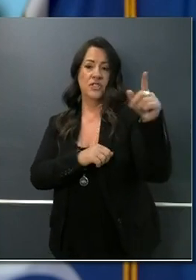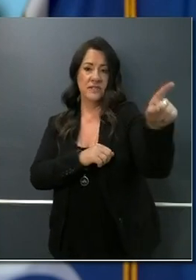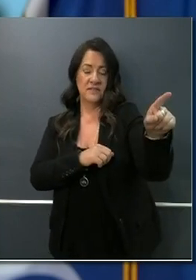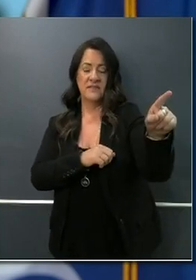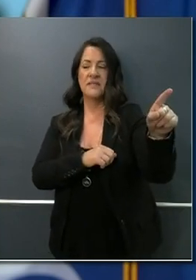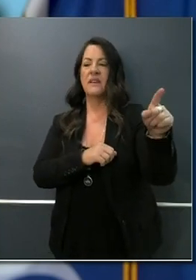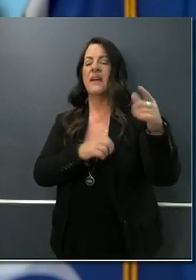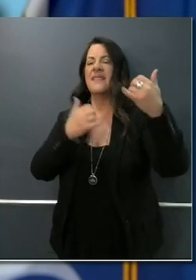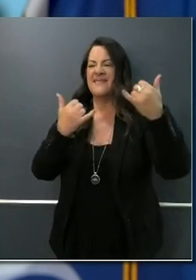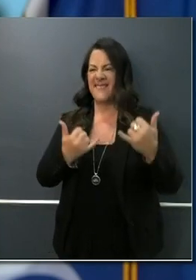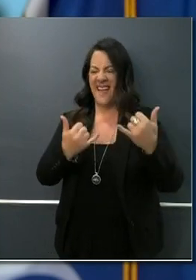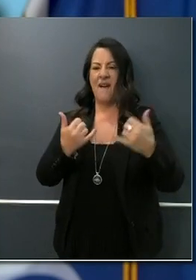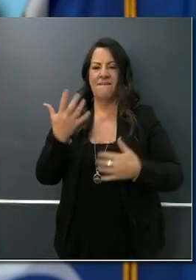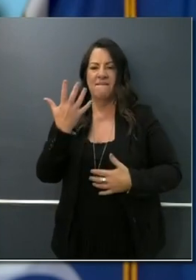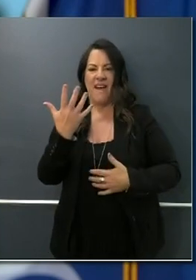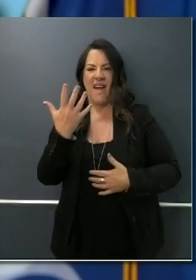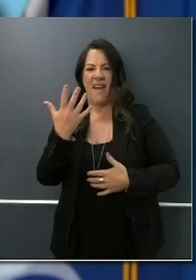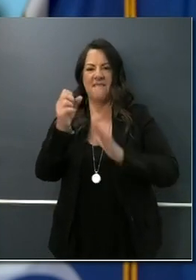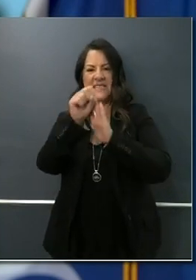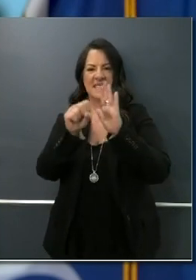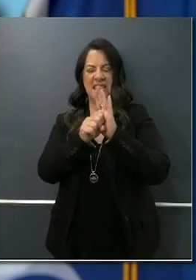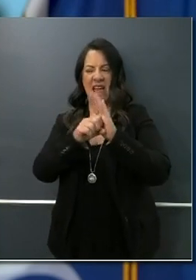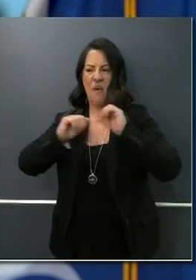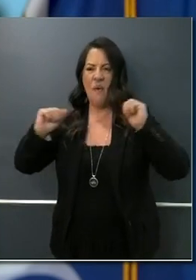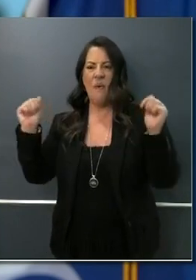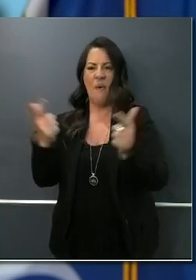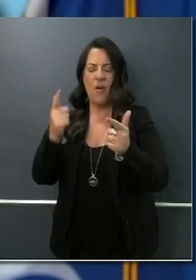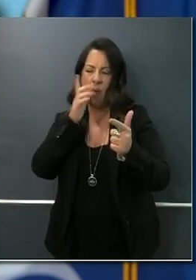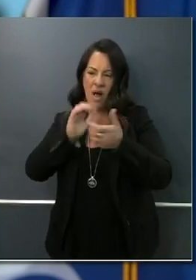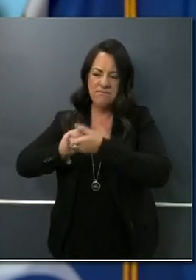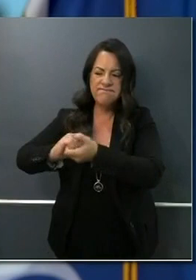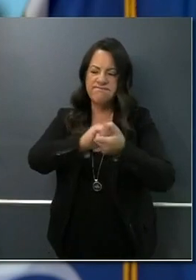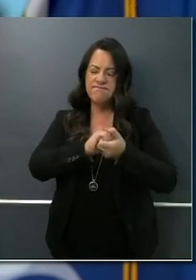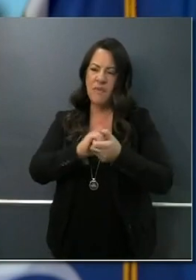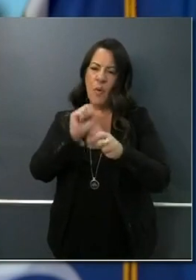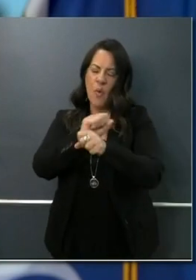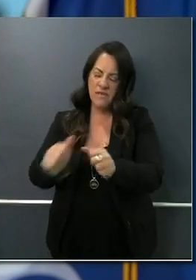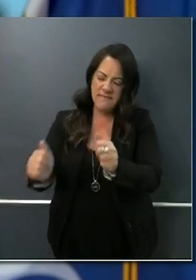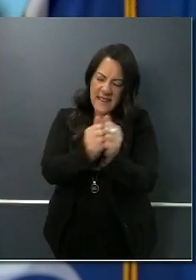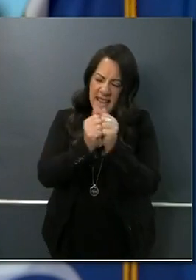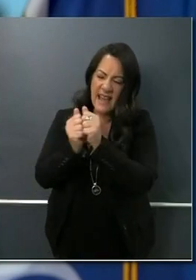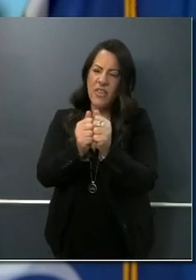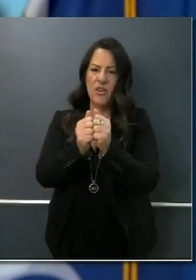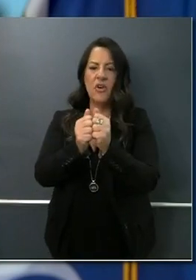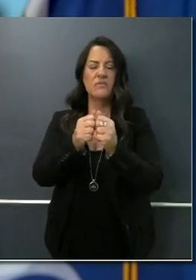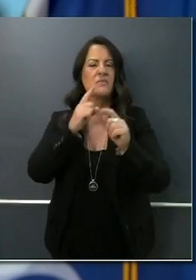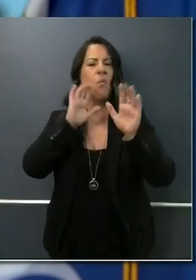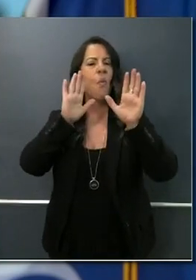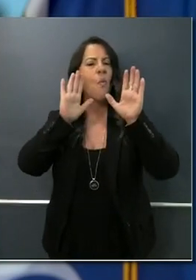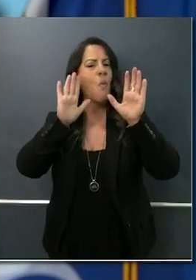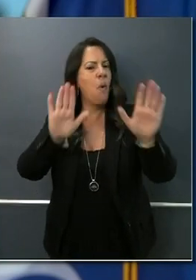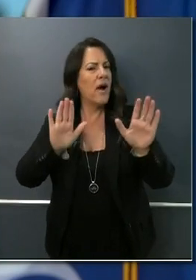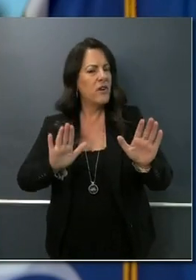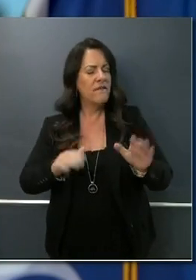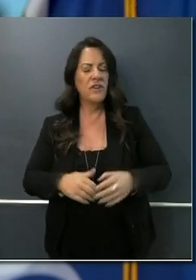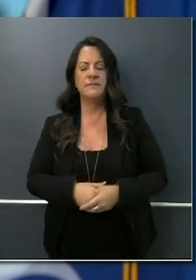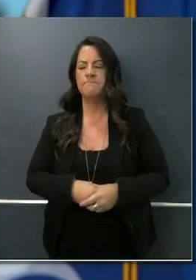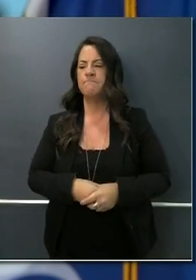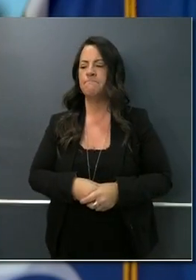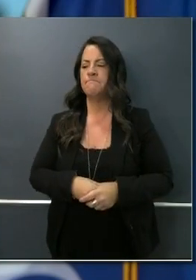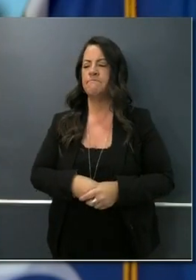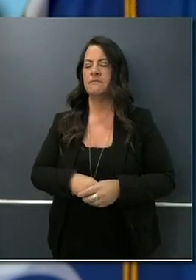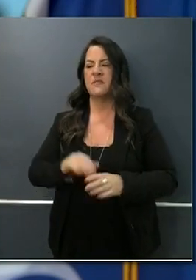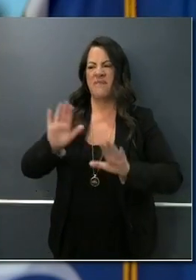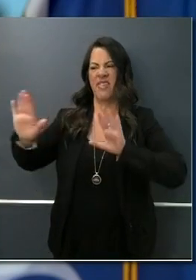5 states to begin to work even more closely and more collaboratively. I must say it is a wonderful thing when chiefs of staff,